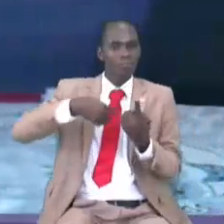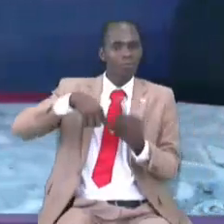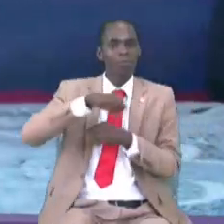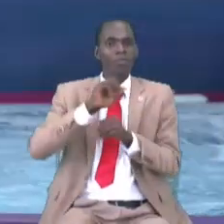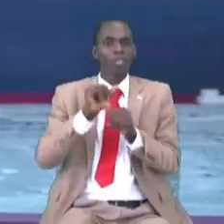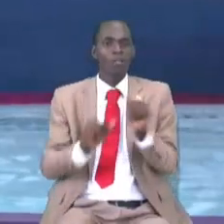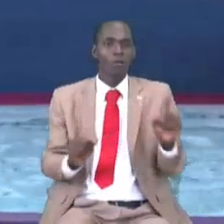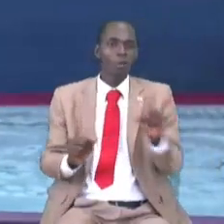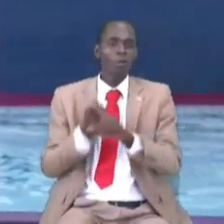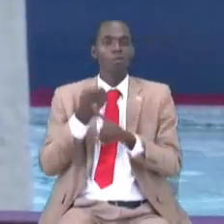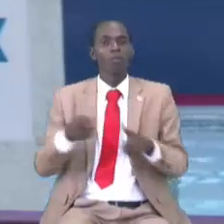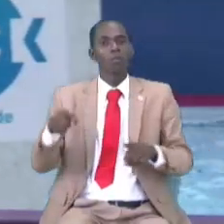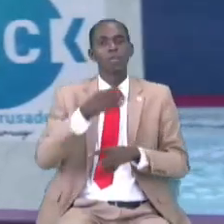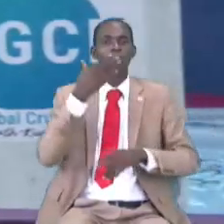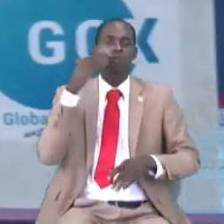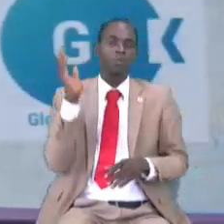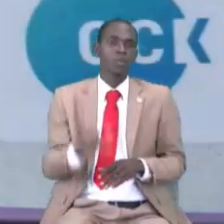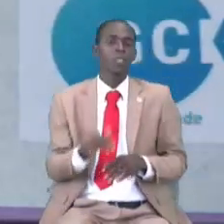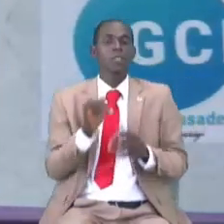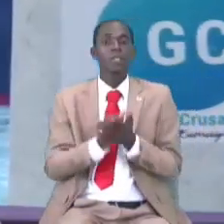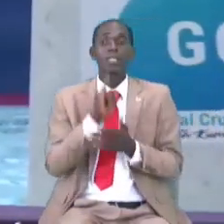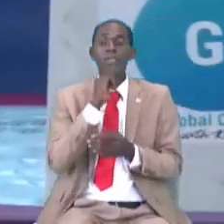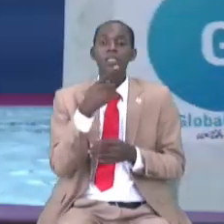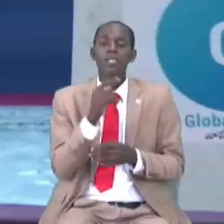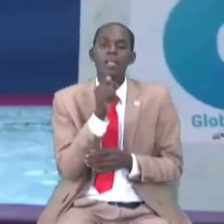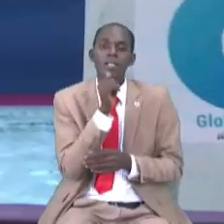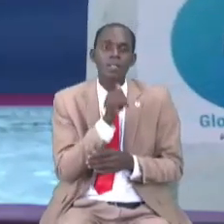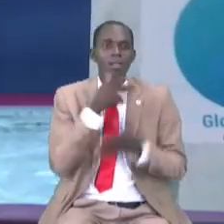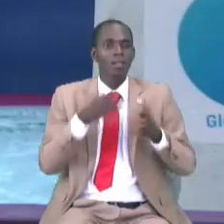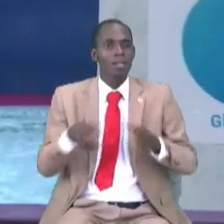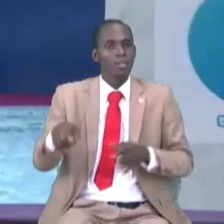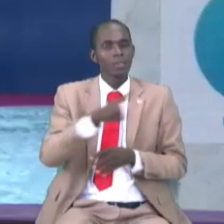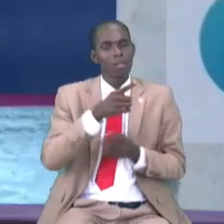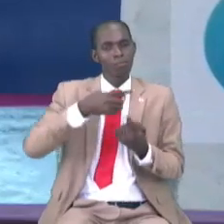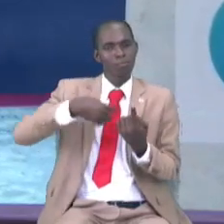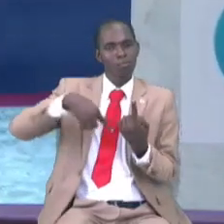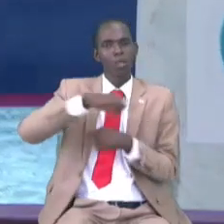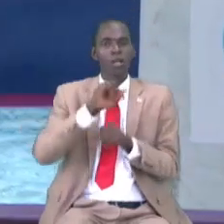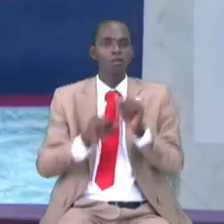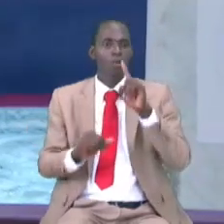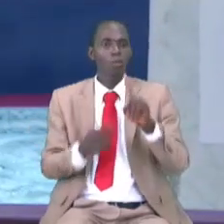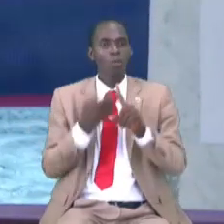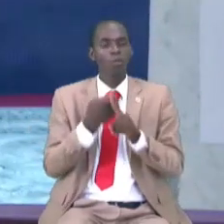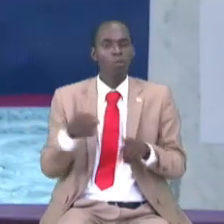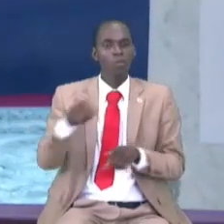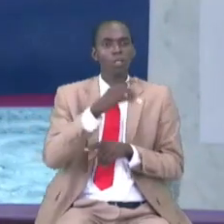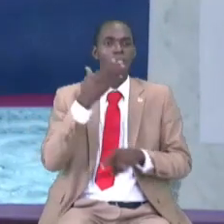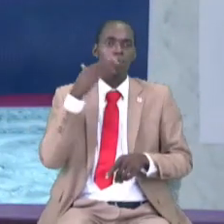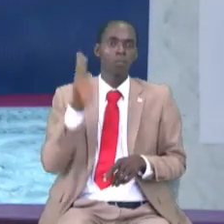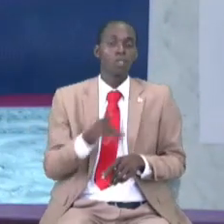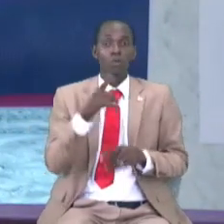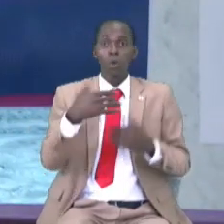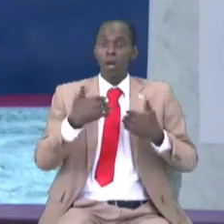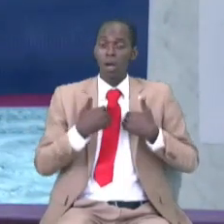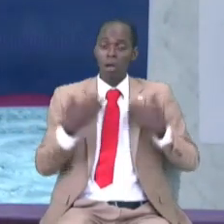turn everyone from his evil. You have sackcloth on, and it's a symbol that you are